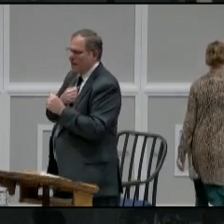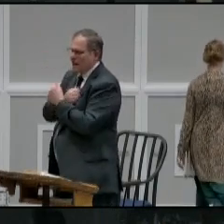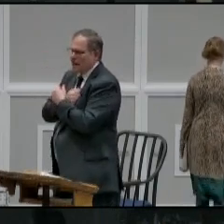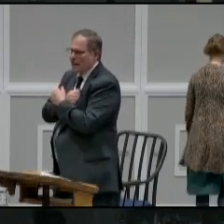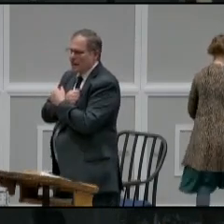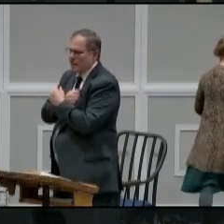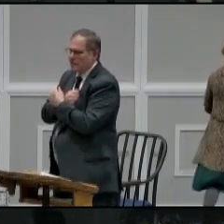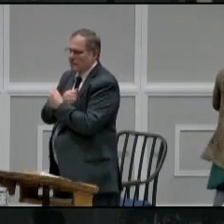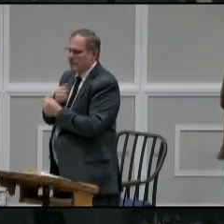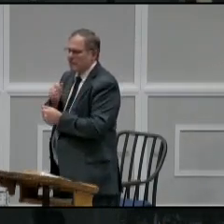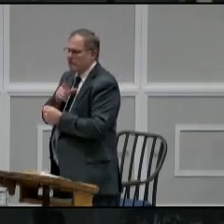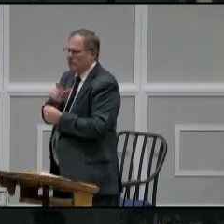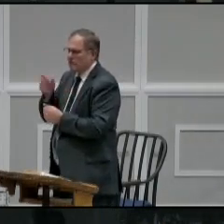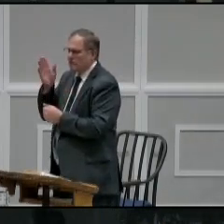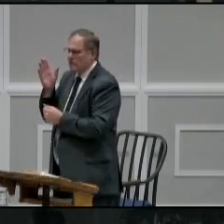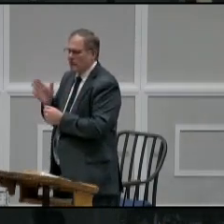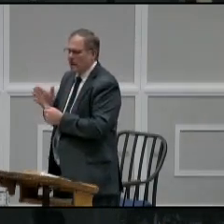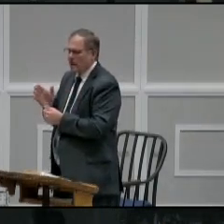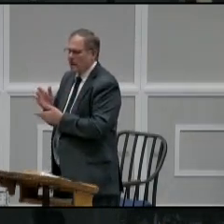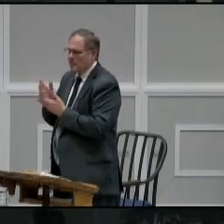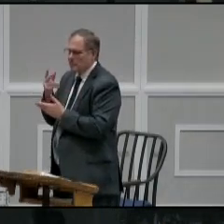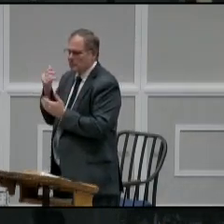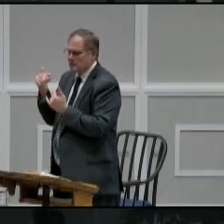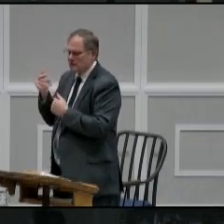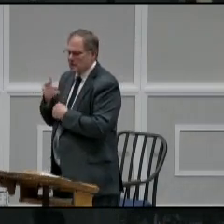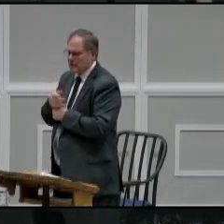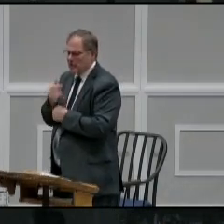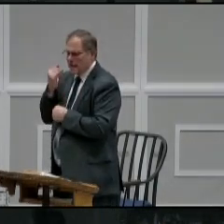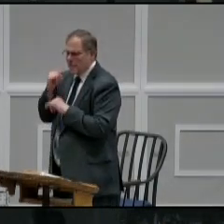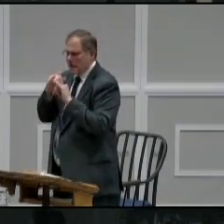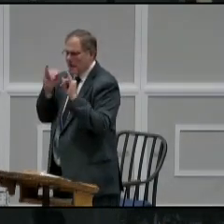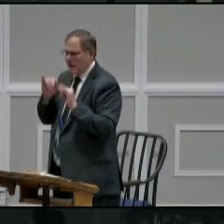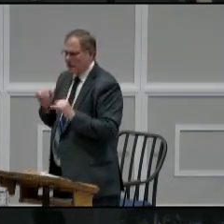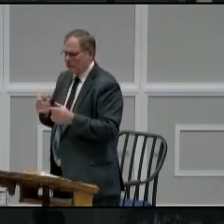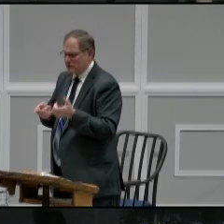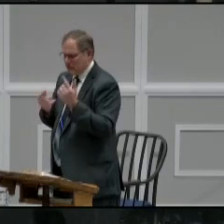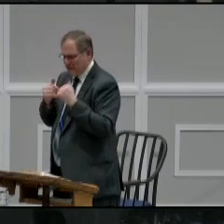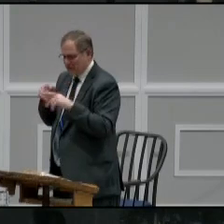Oh, God, would you help us today if an idol has crept in,